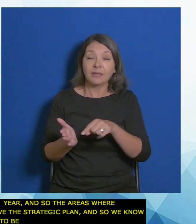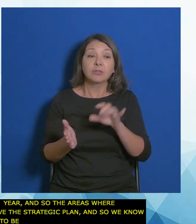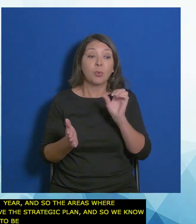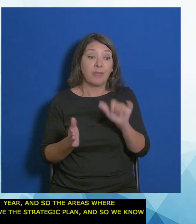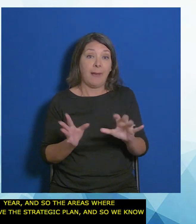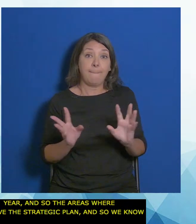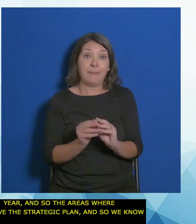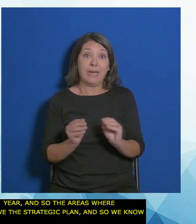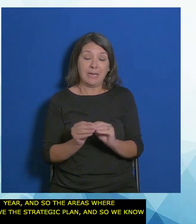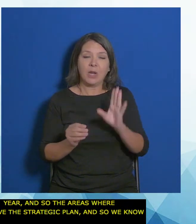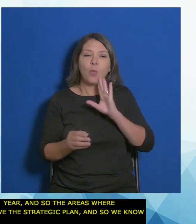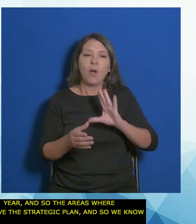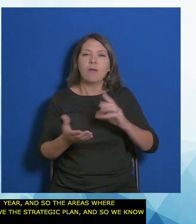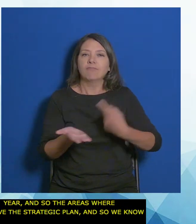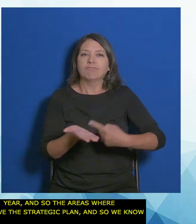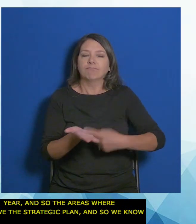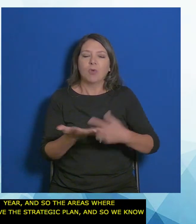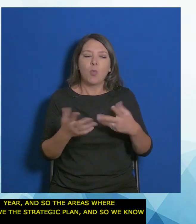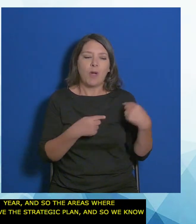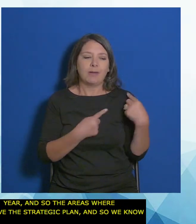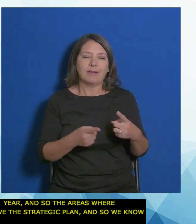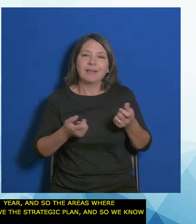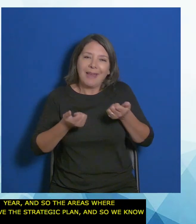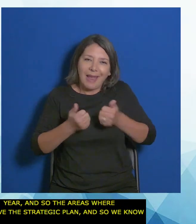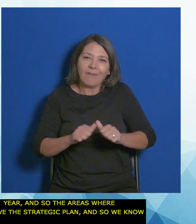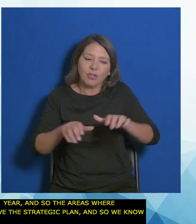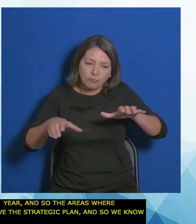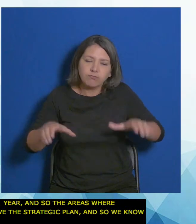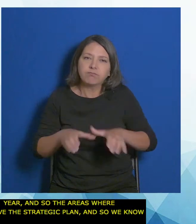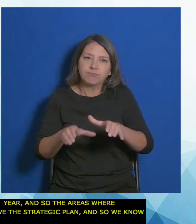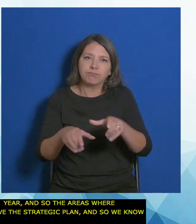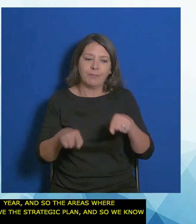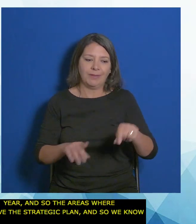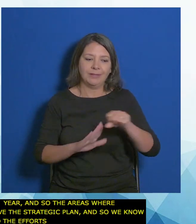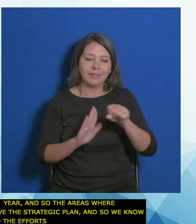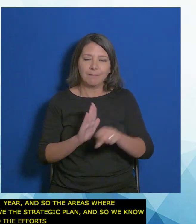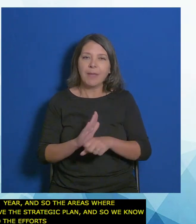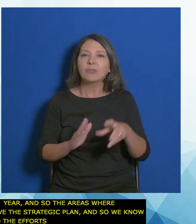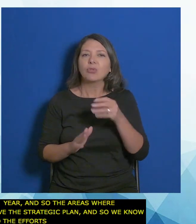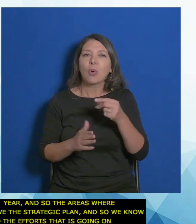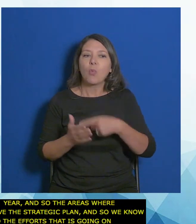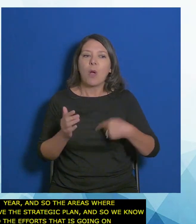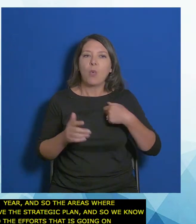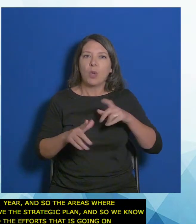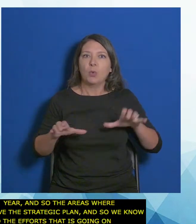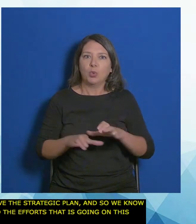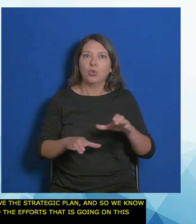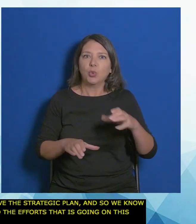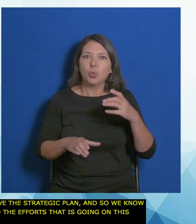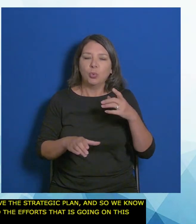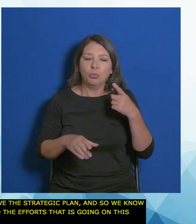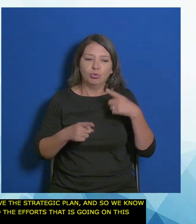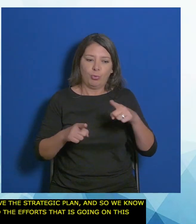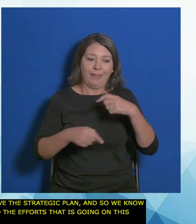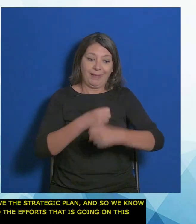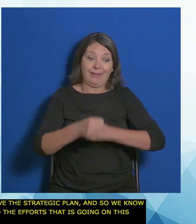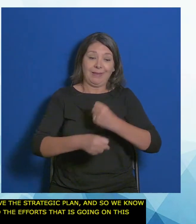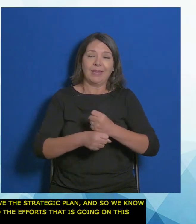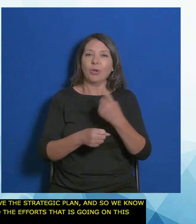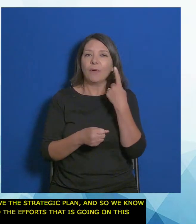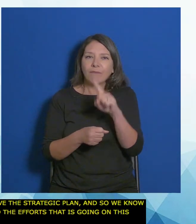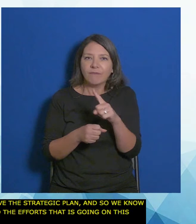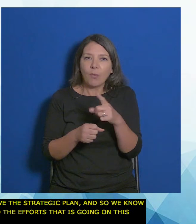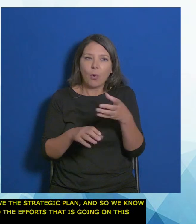the efforts that have been going on this semester and that are ongoing throughout the year to seek improvement in those